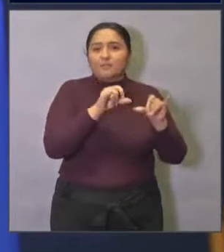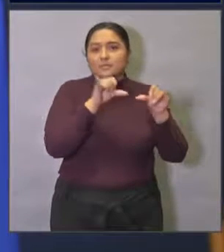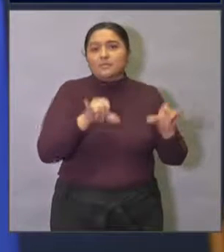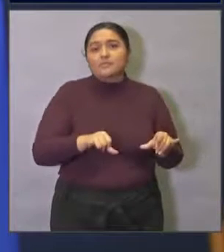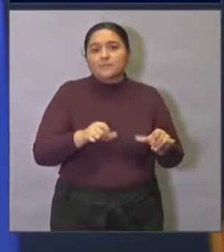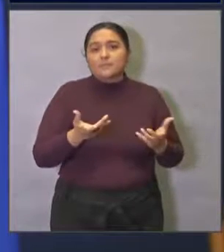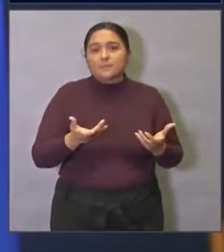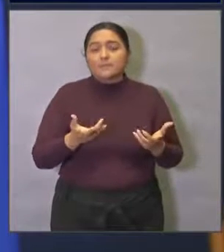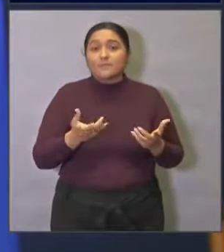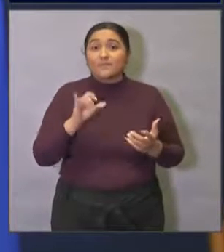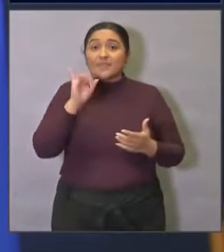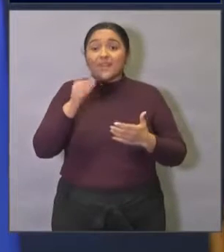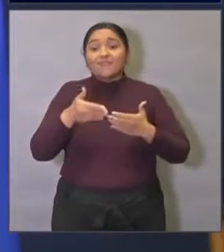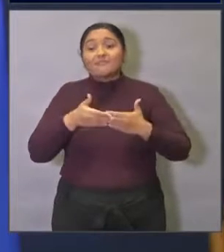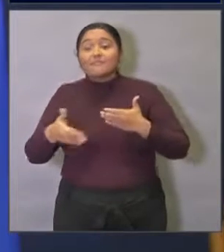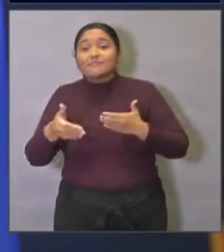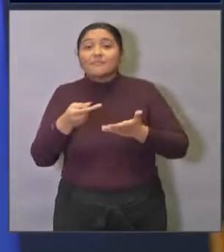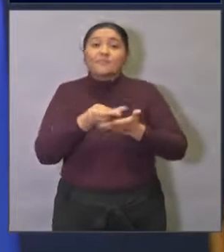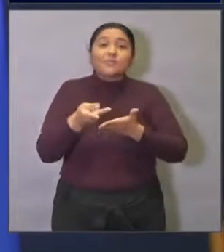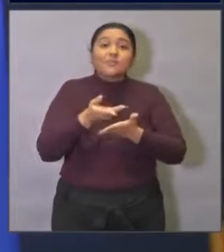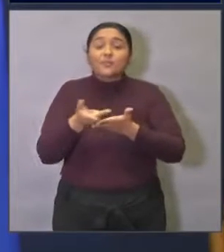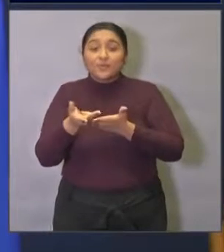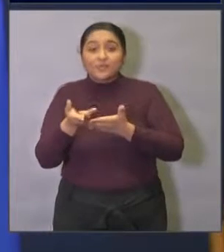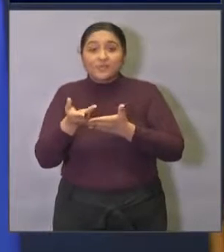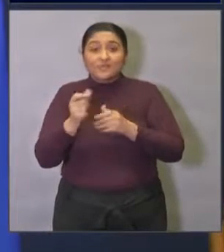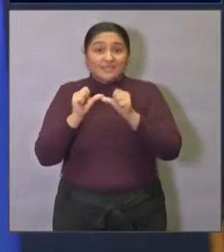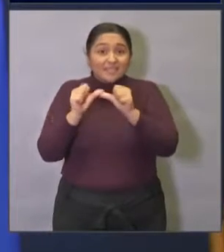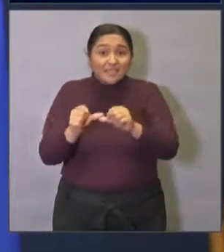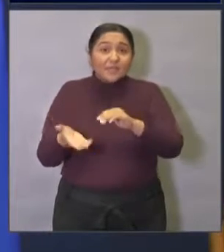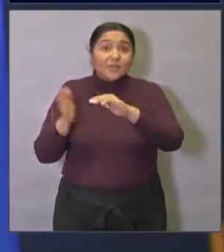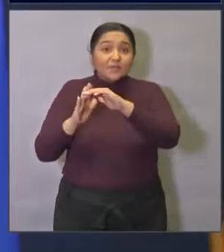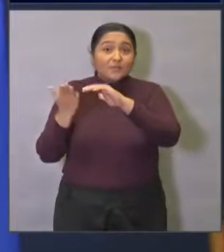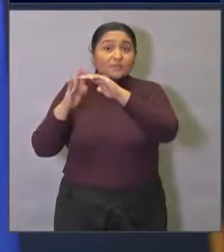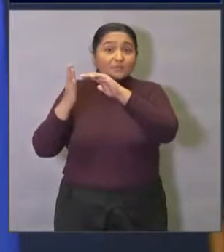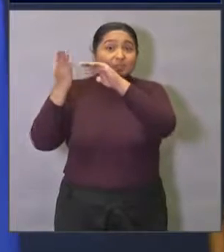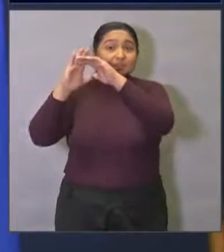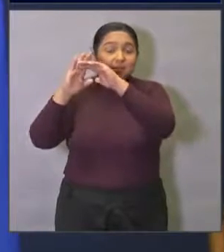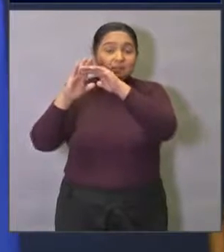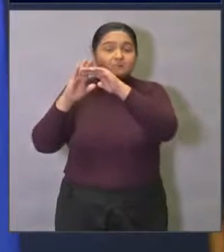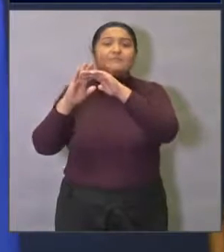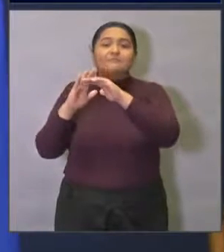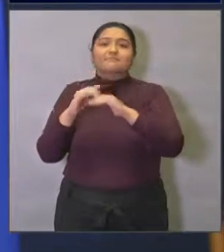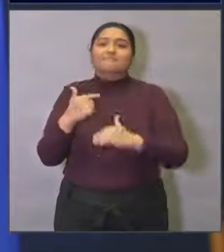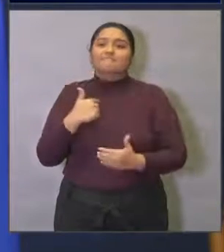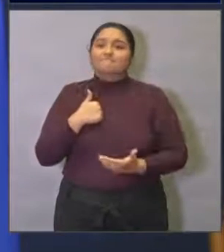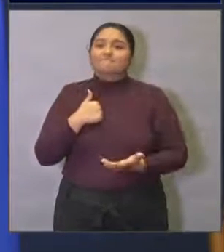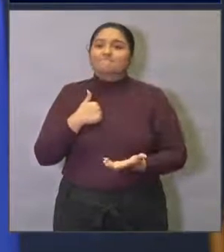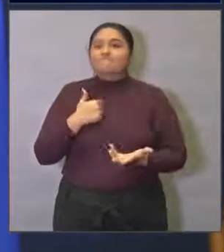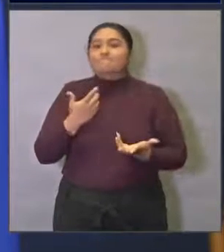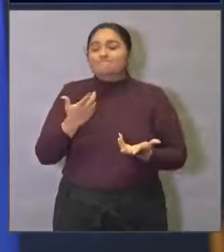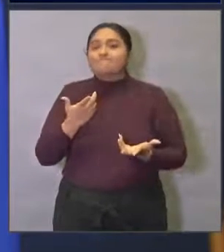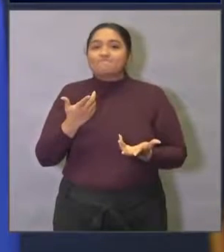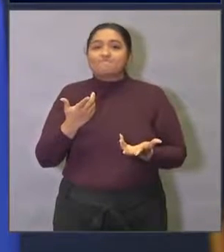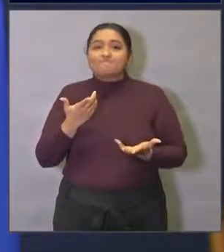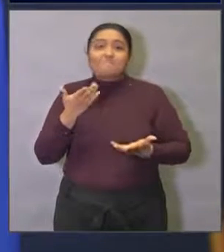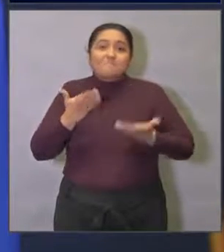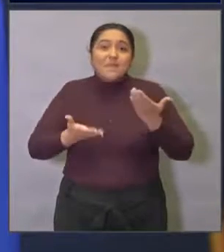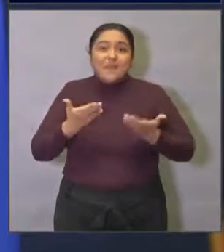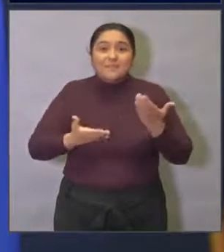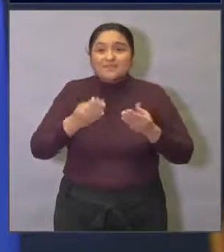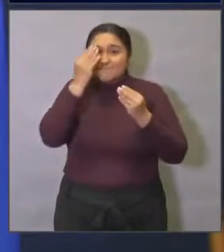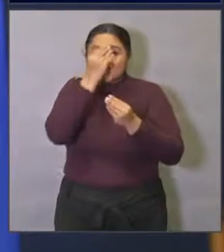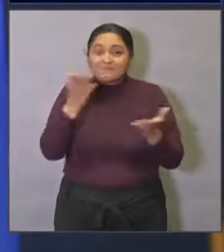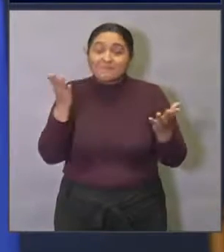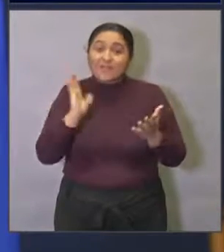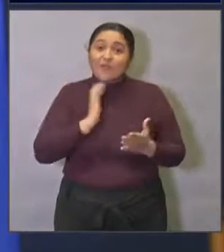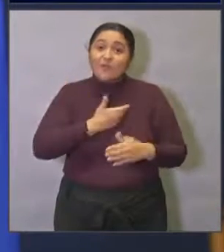weeks, if the numbers continue to increase the way they have, I am afraid that we may run out of capacity within our